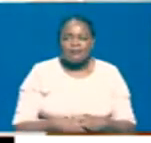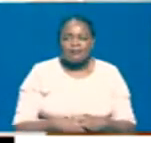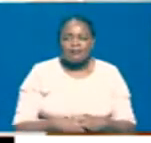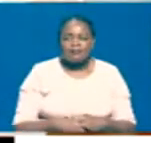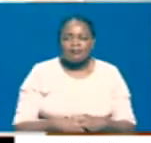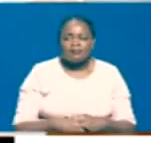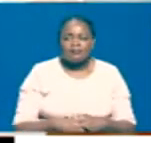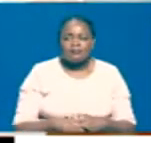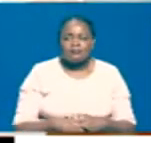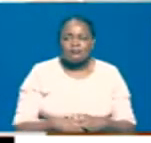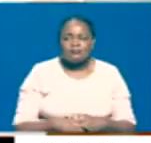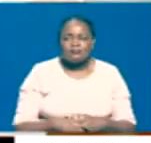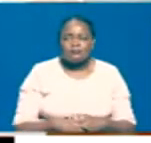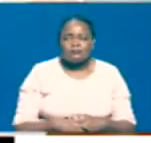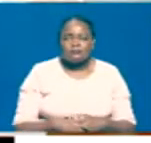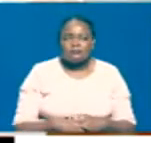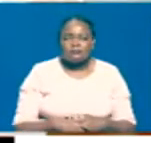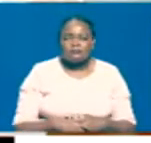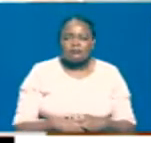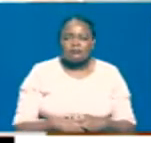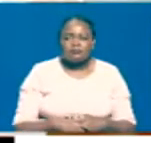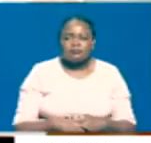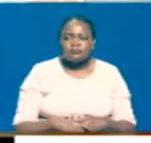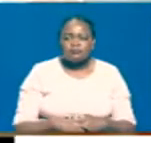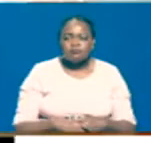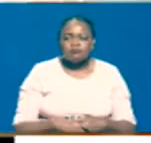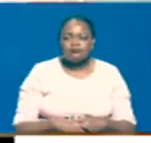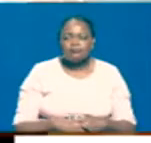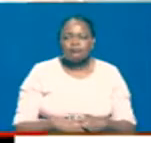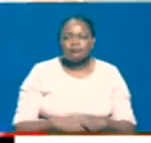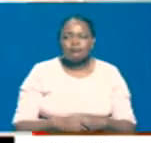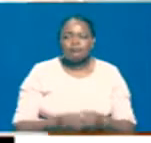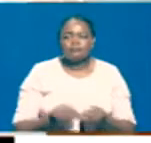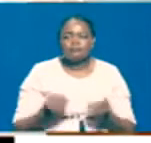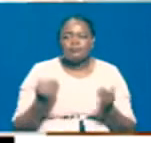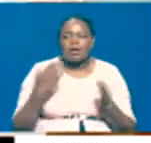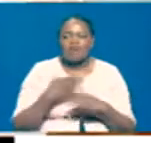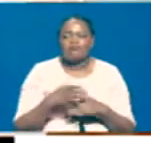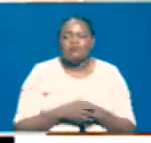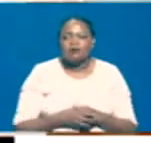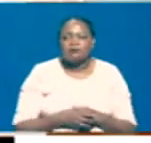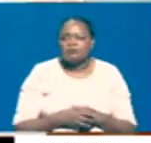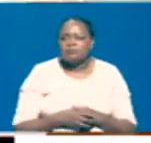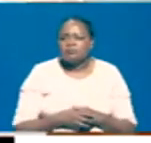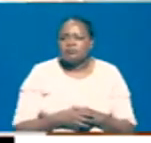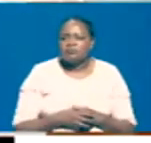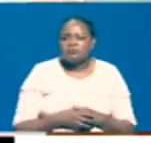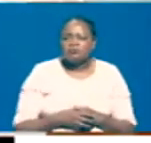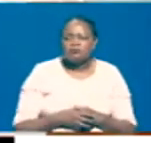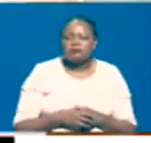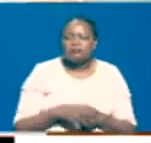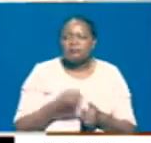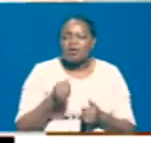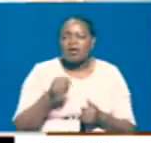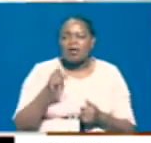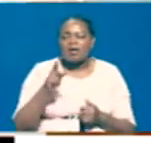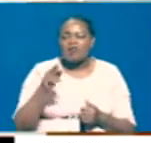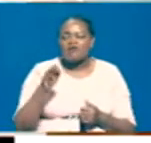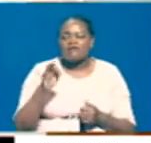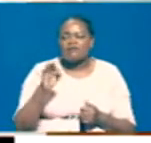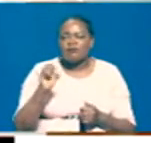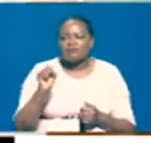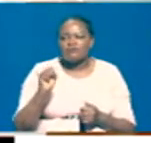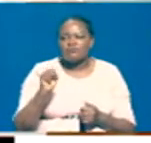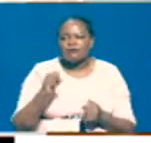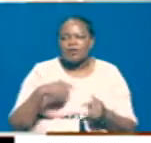And to bring back life to the wood industry in the country after the moratorium on logging 4 years ago, the Kenya Forest Service is in the process